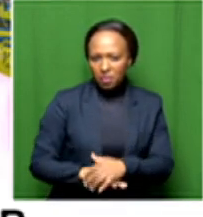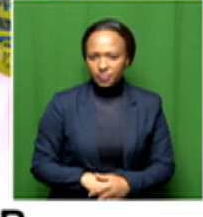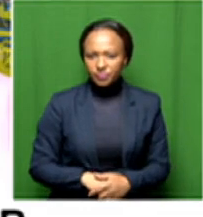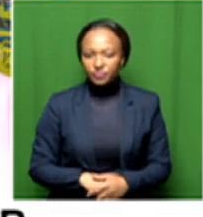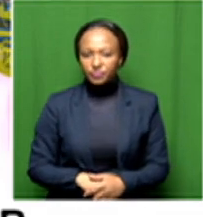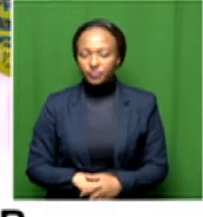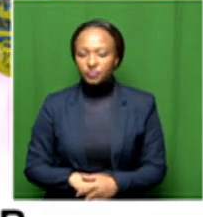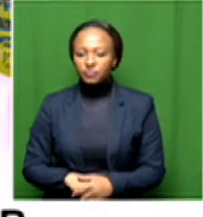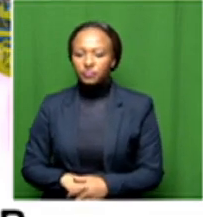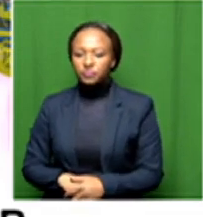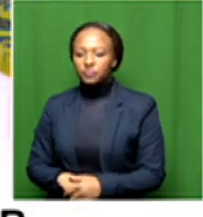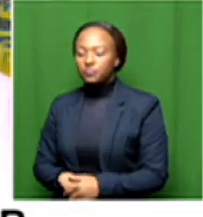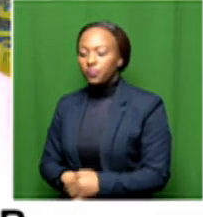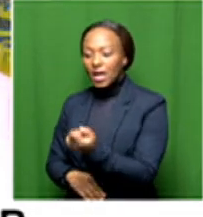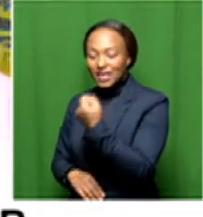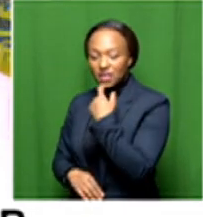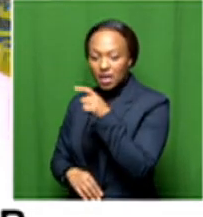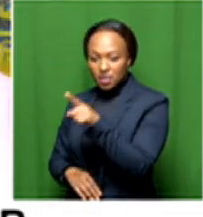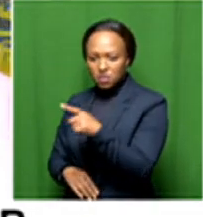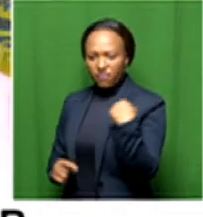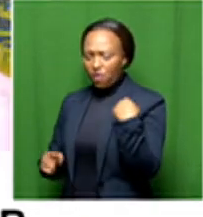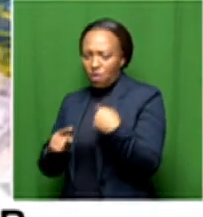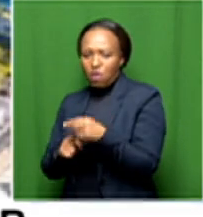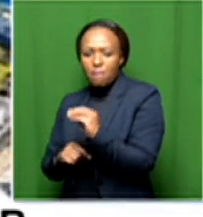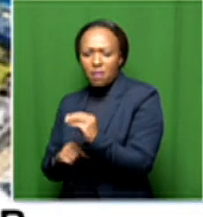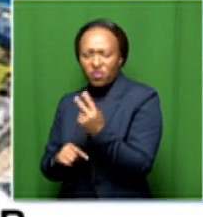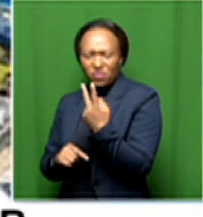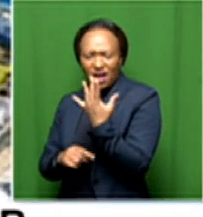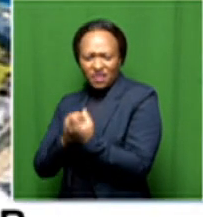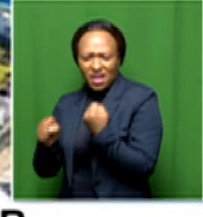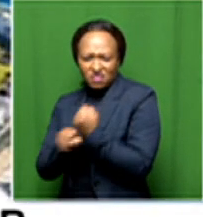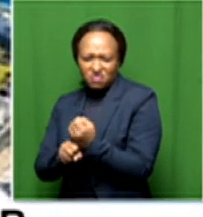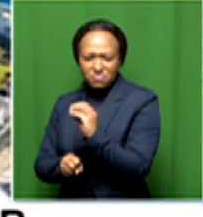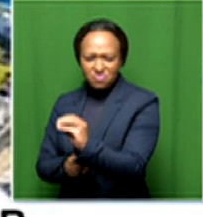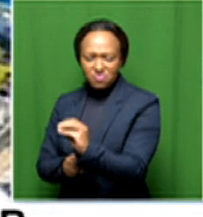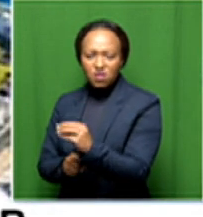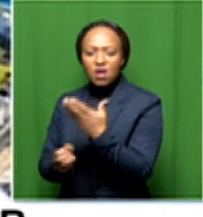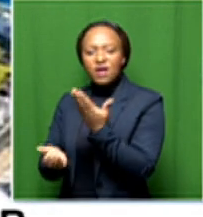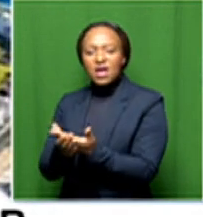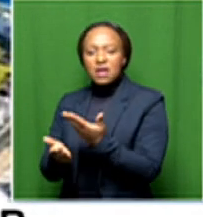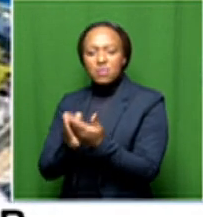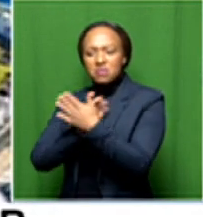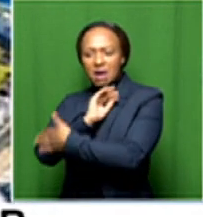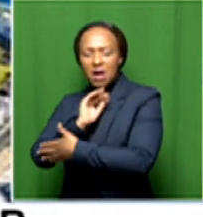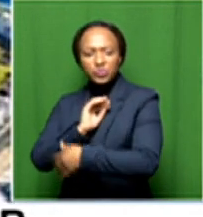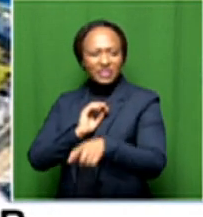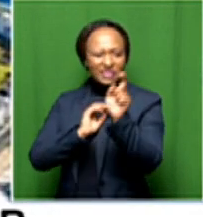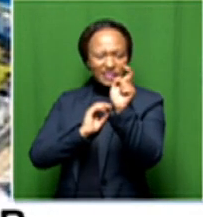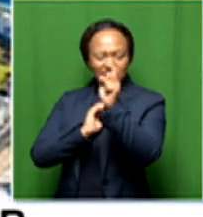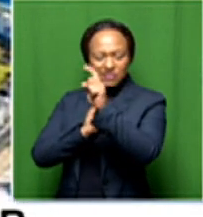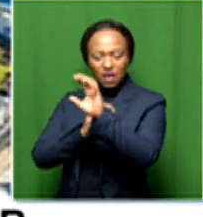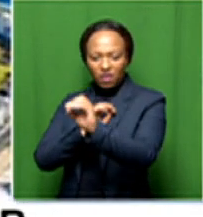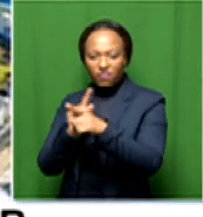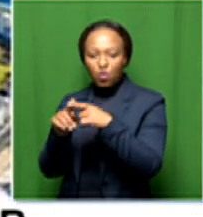Yeah, Nitazoxanid is been around for some time now, almost 25 years, and it's widely available in many countries where it's registered for